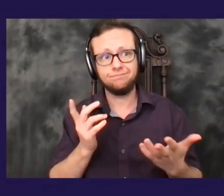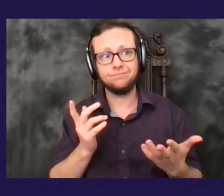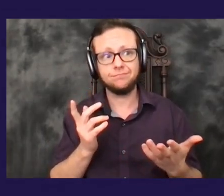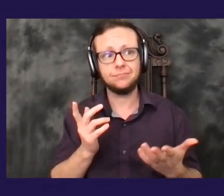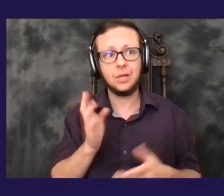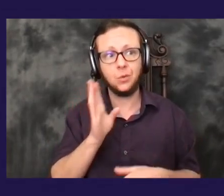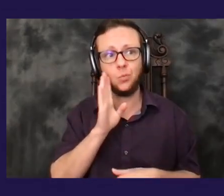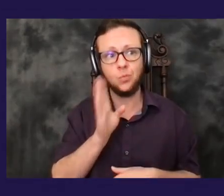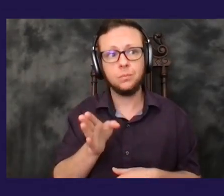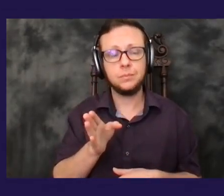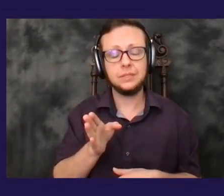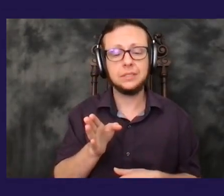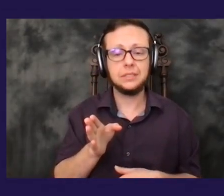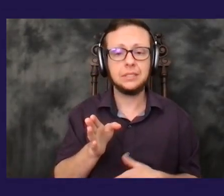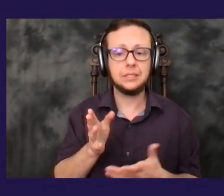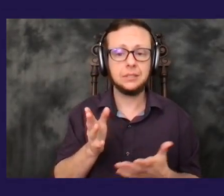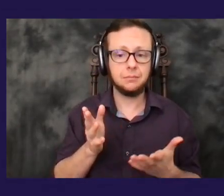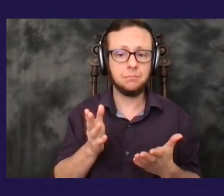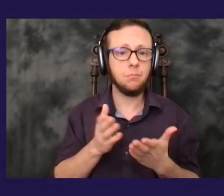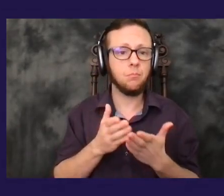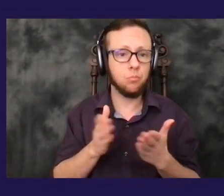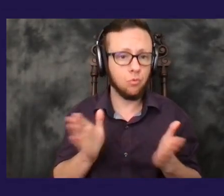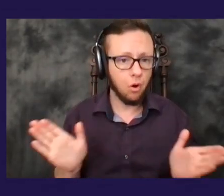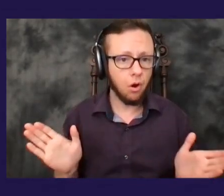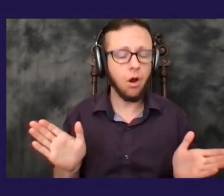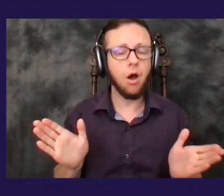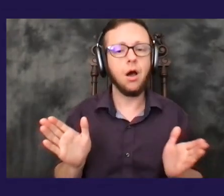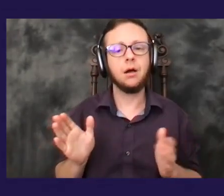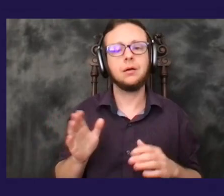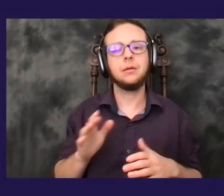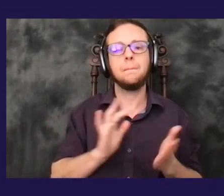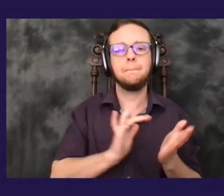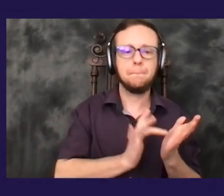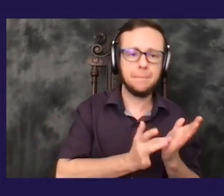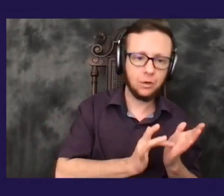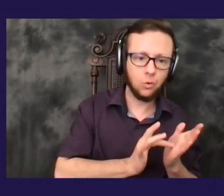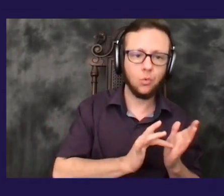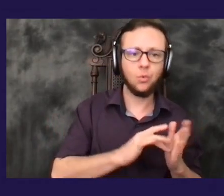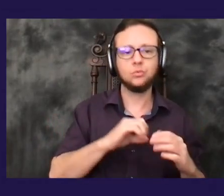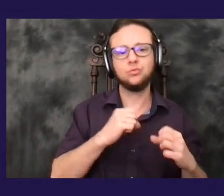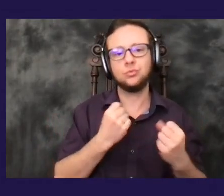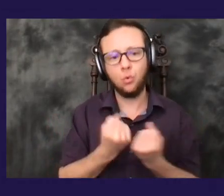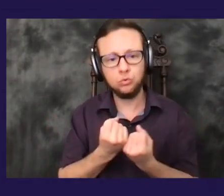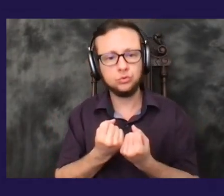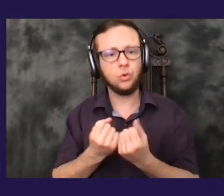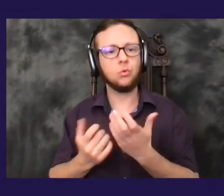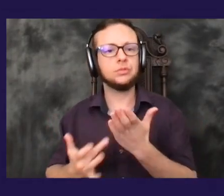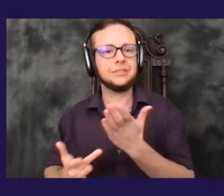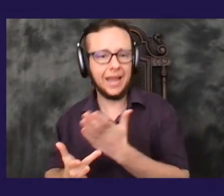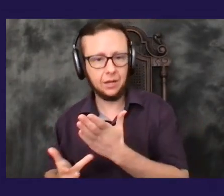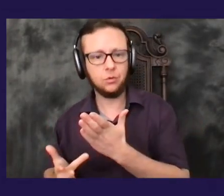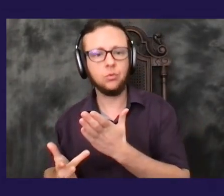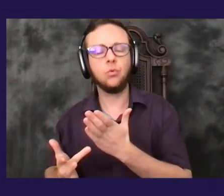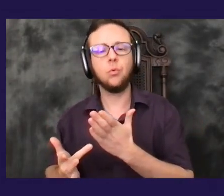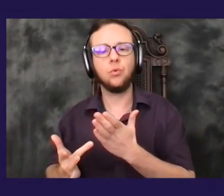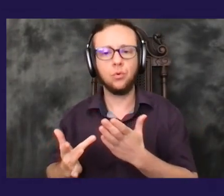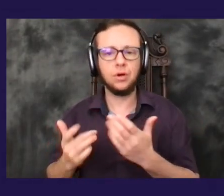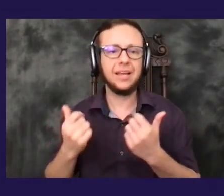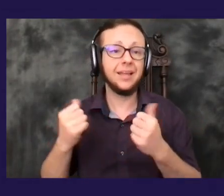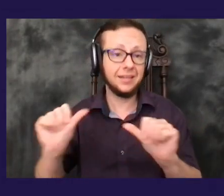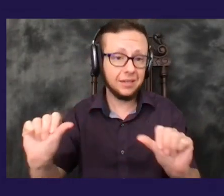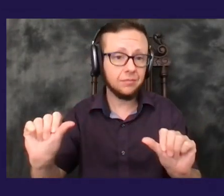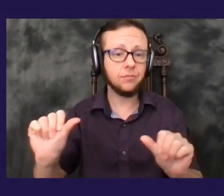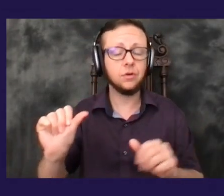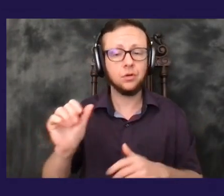a very broad medical socio-technical endeavor that will finally